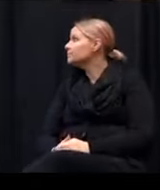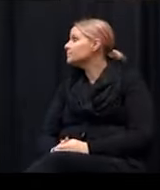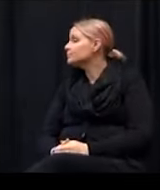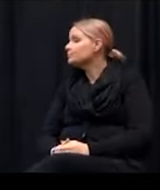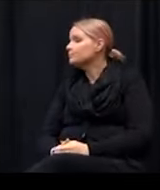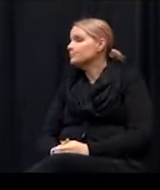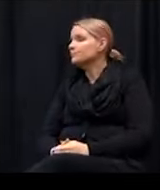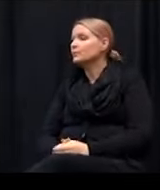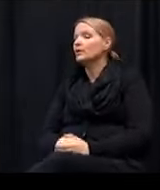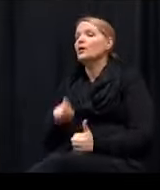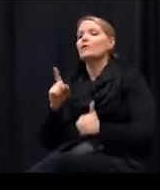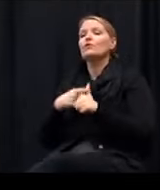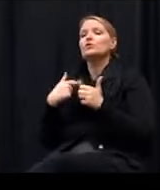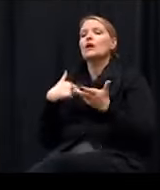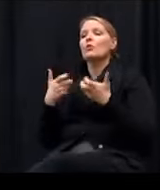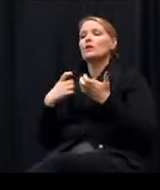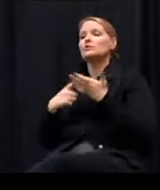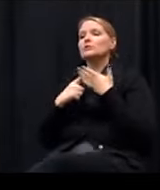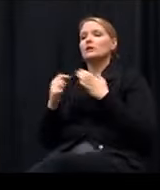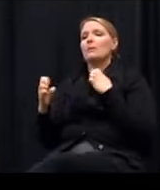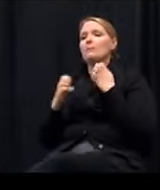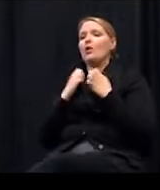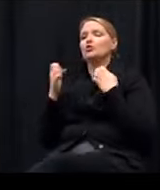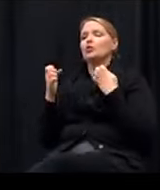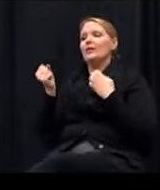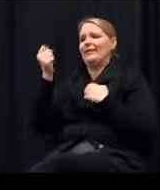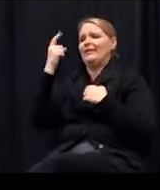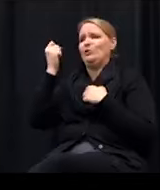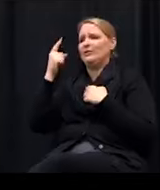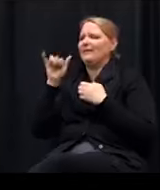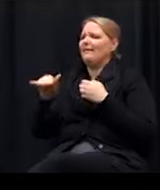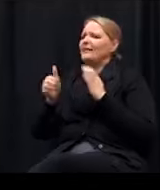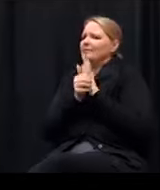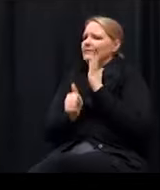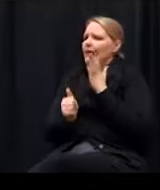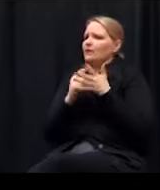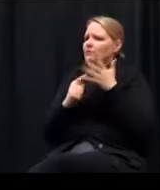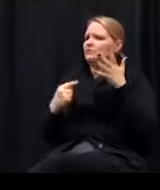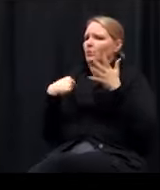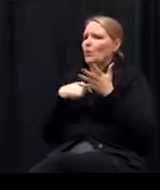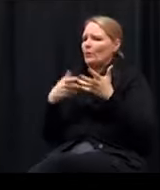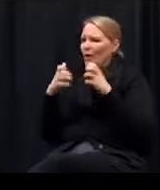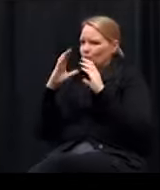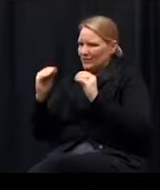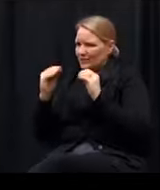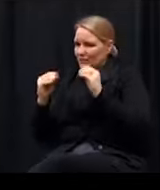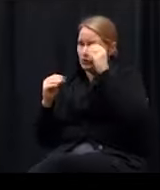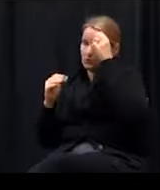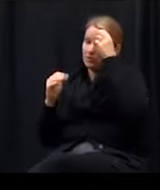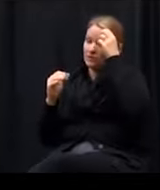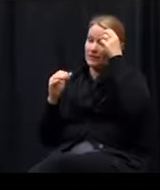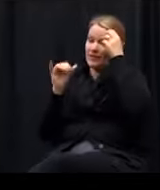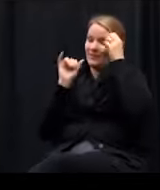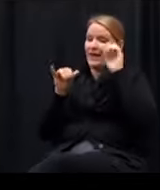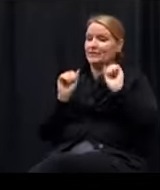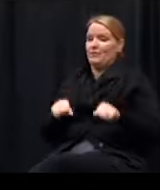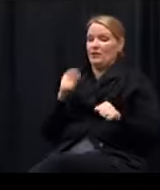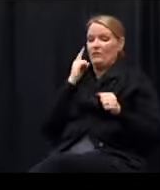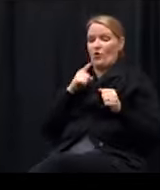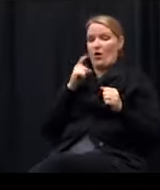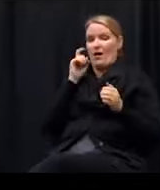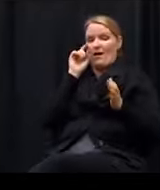So I first like to talk about emotional literacy, and that's really a skill set that we want to teach. And it's the ability to